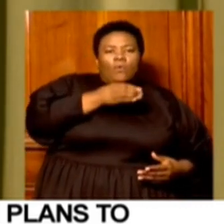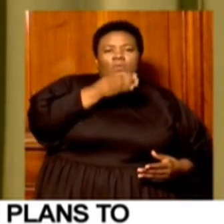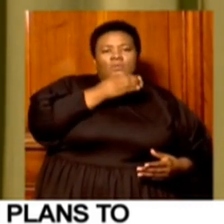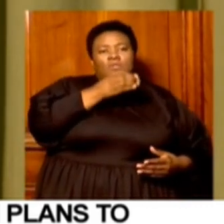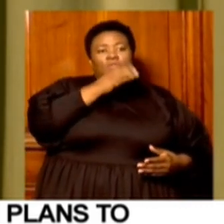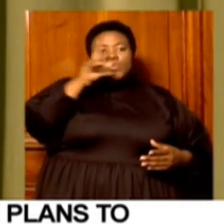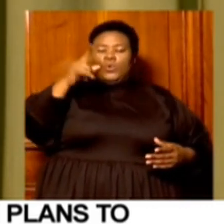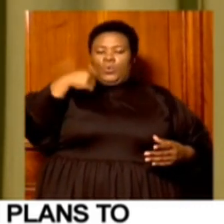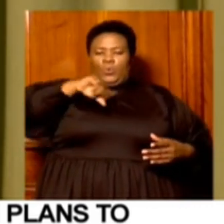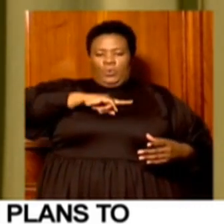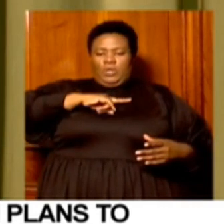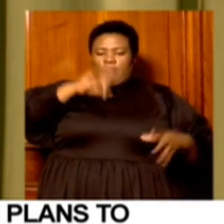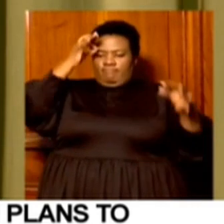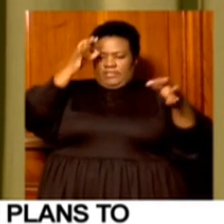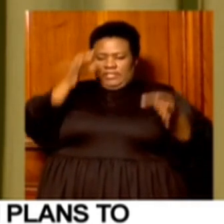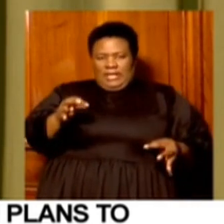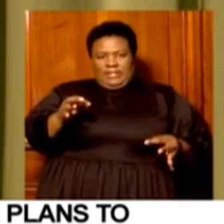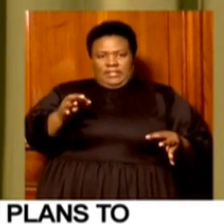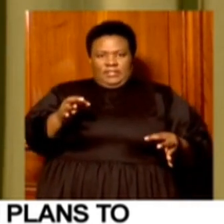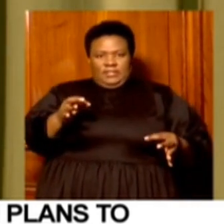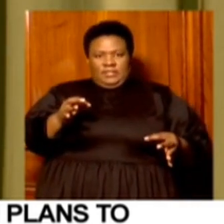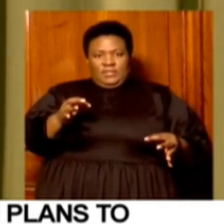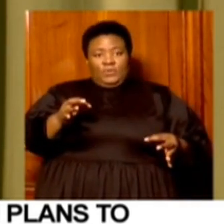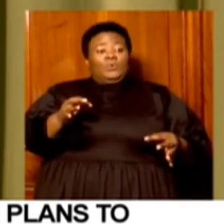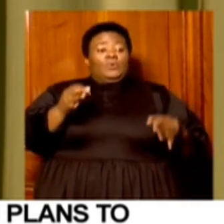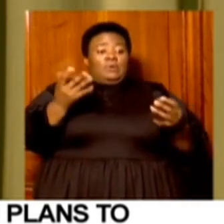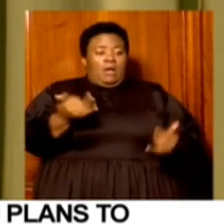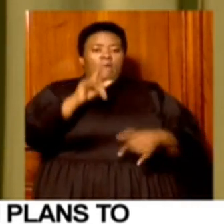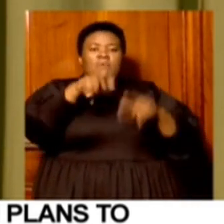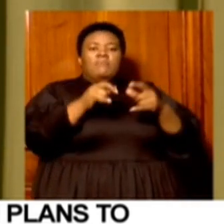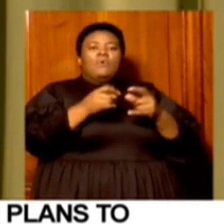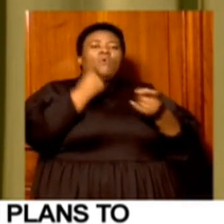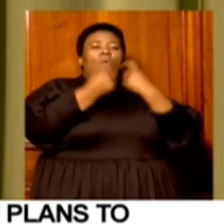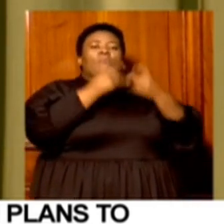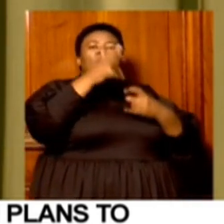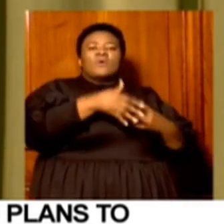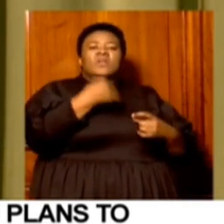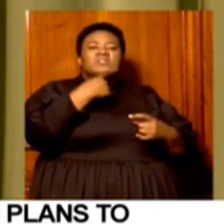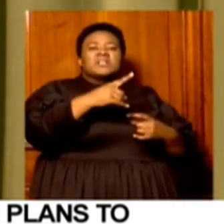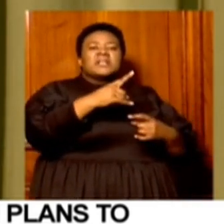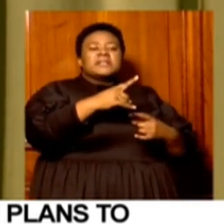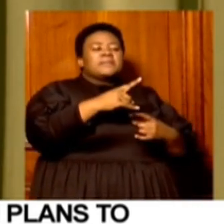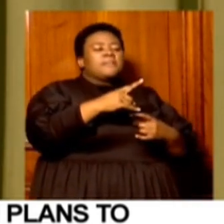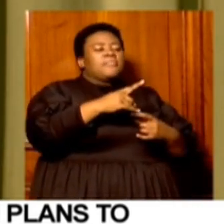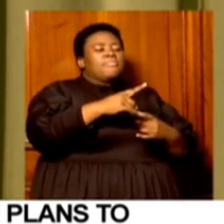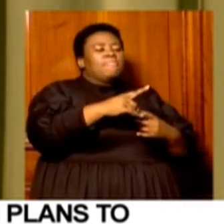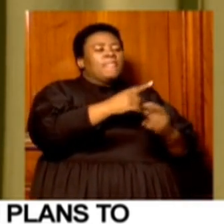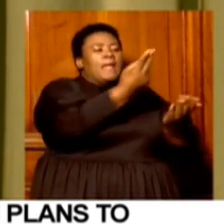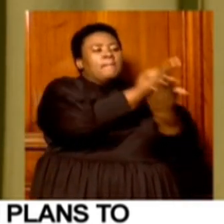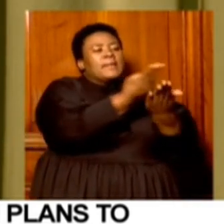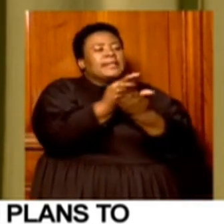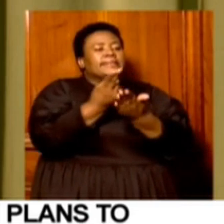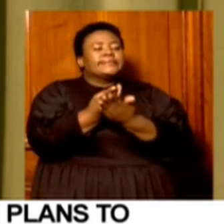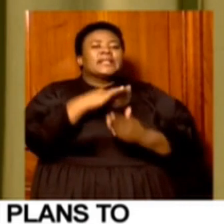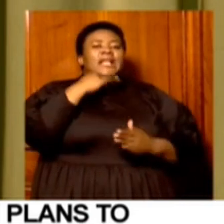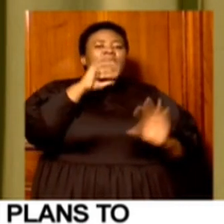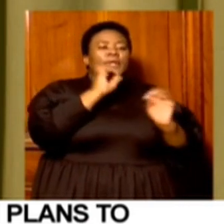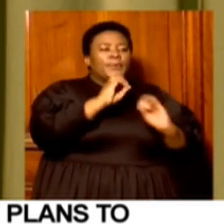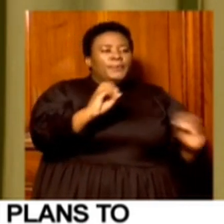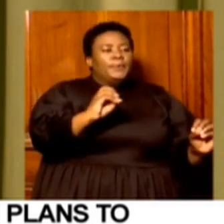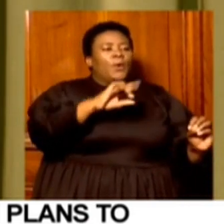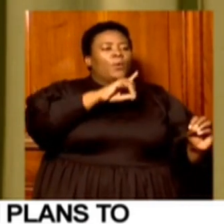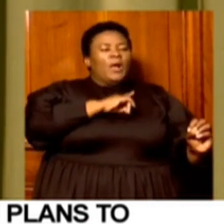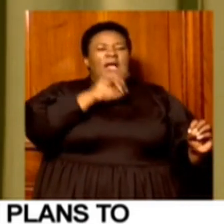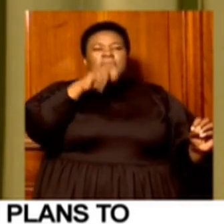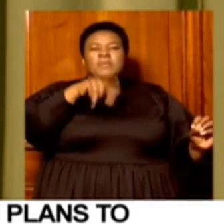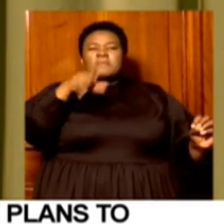of being accused that we are not making beds available and only because of people who are induced,